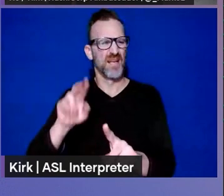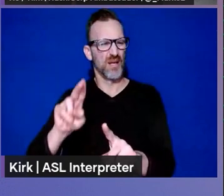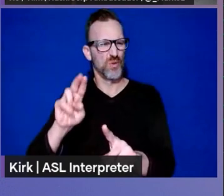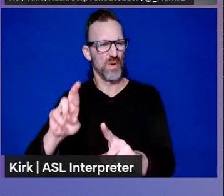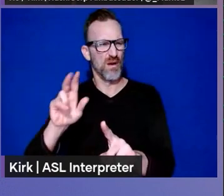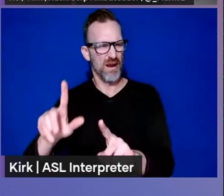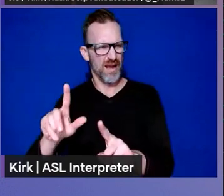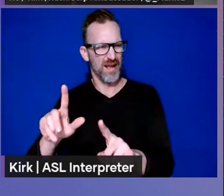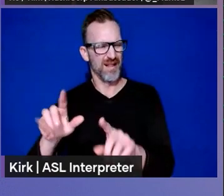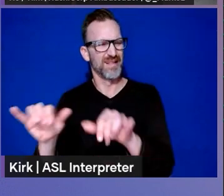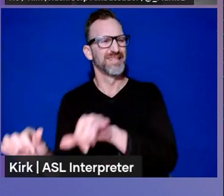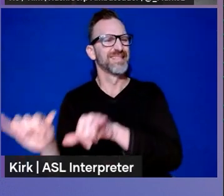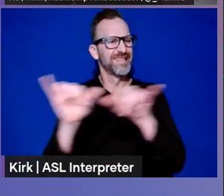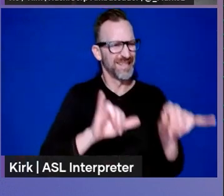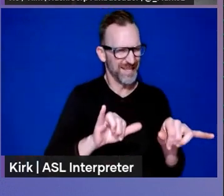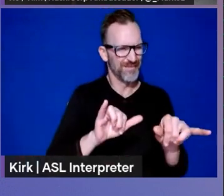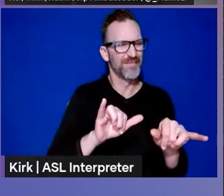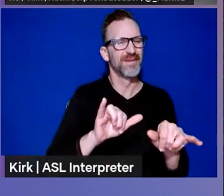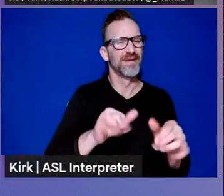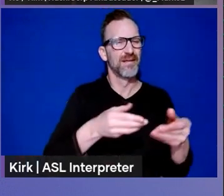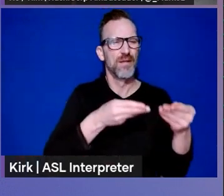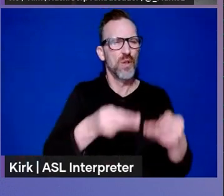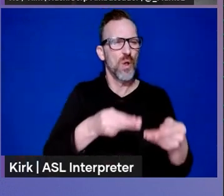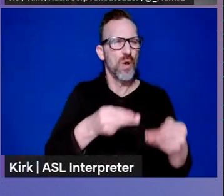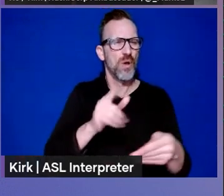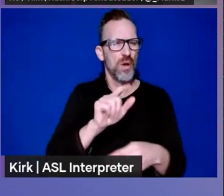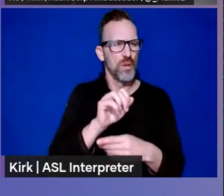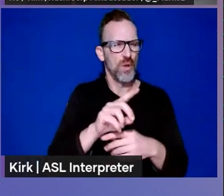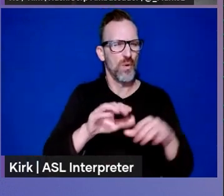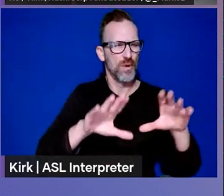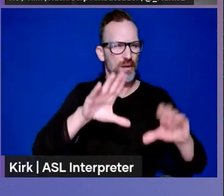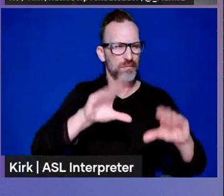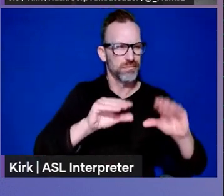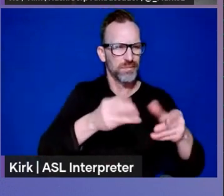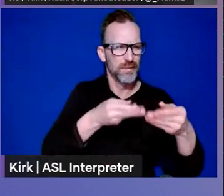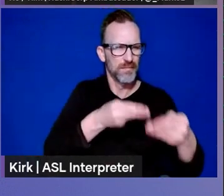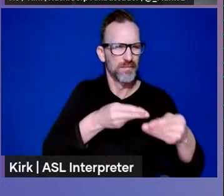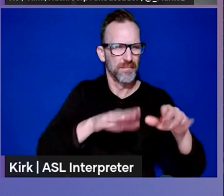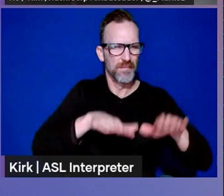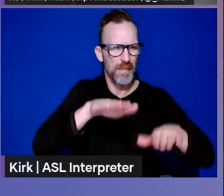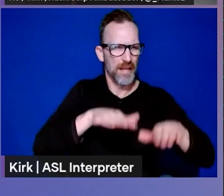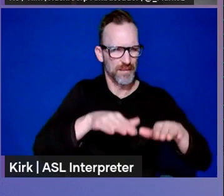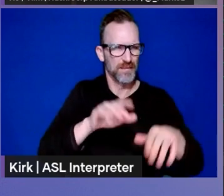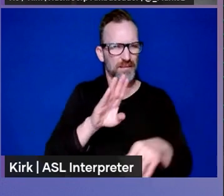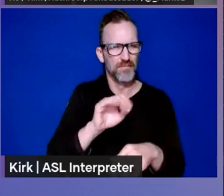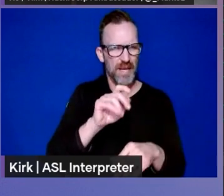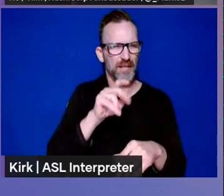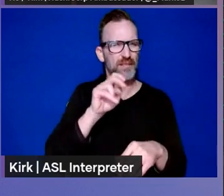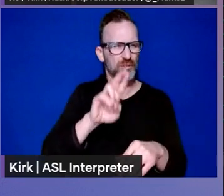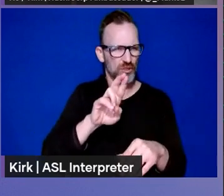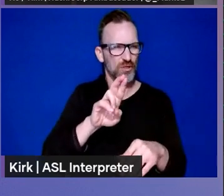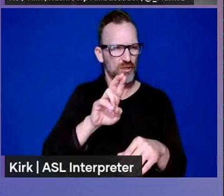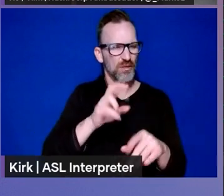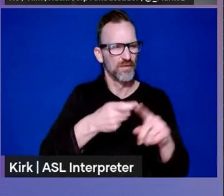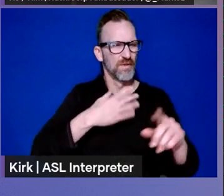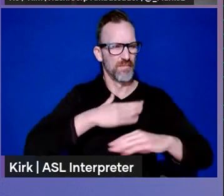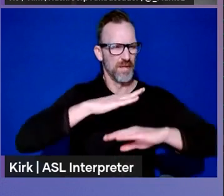balancer URL from my platform. So you can actually see that from the URL that's been posted. So